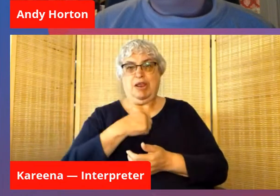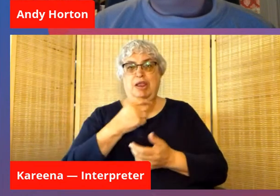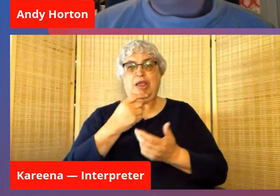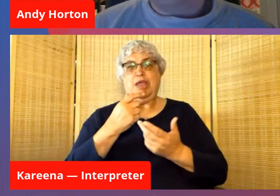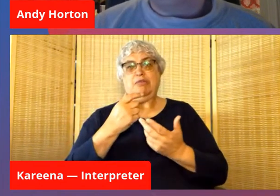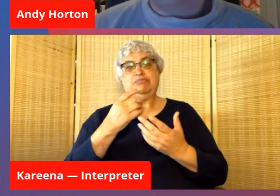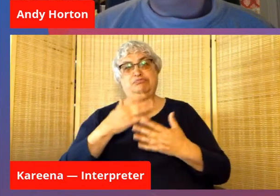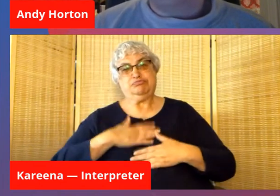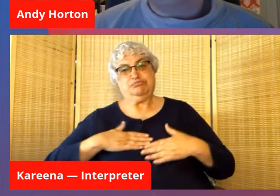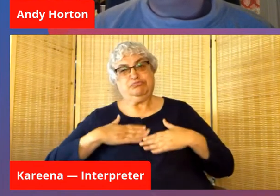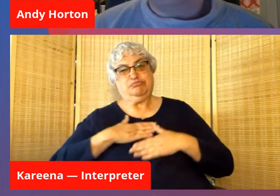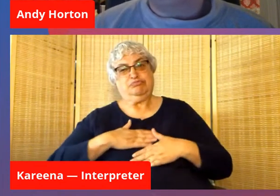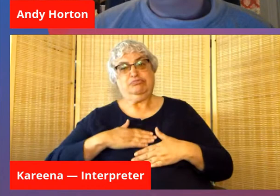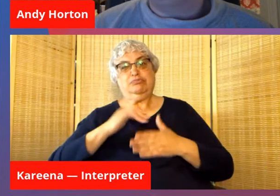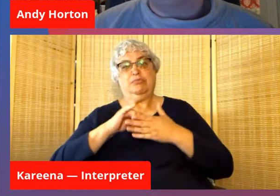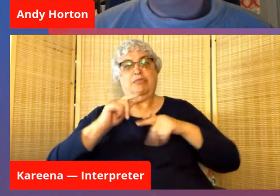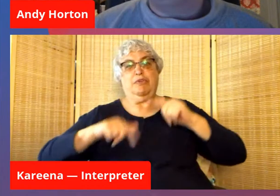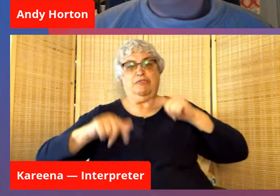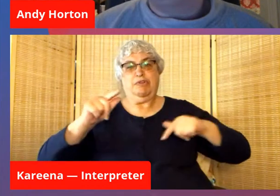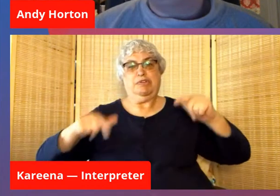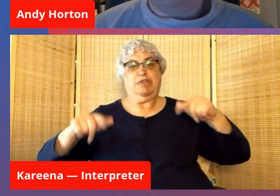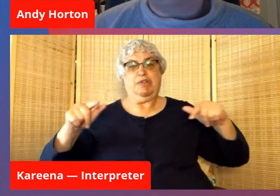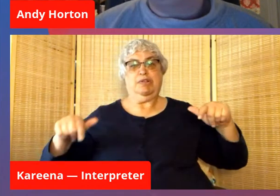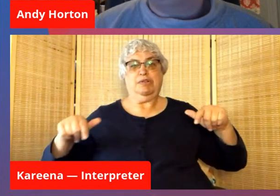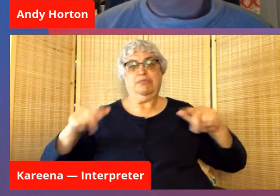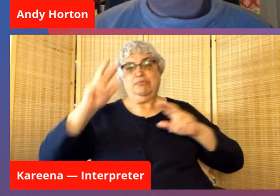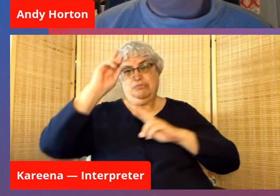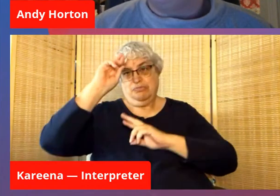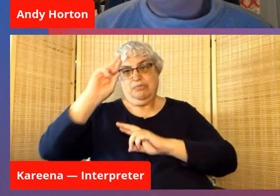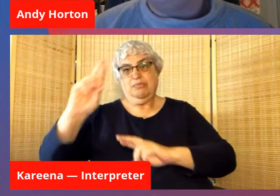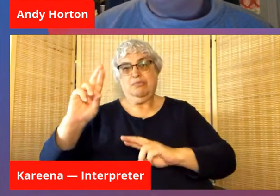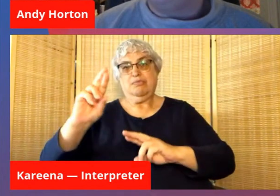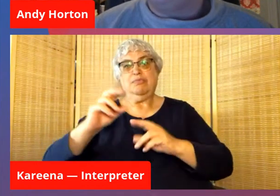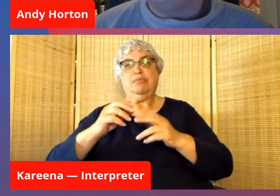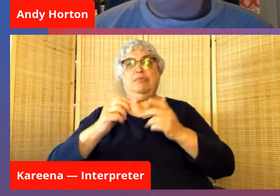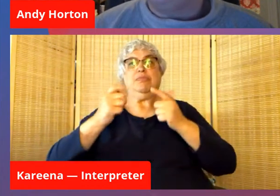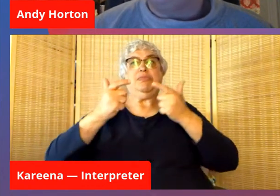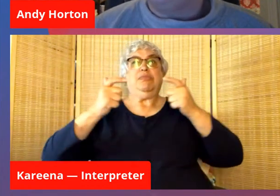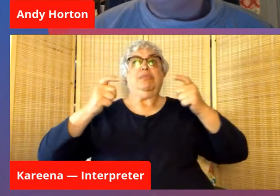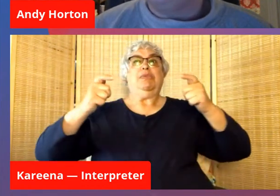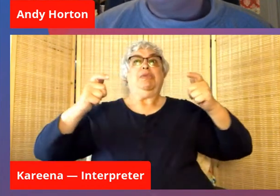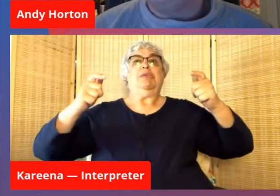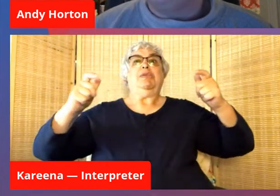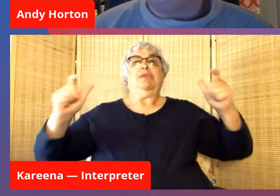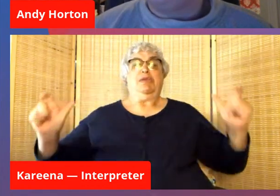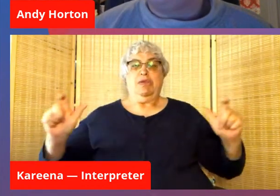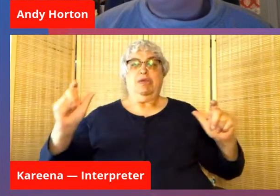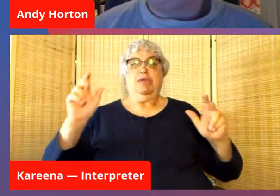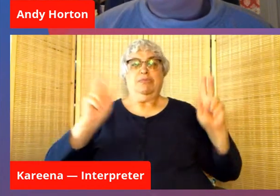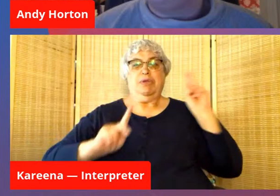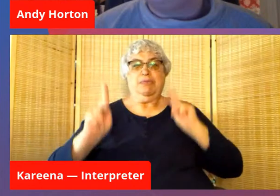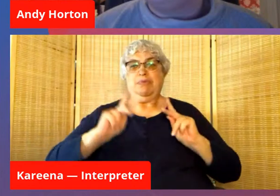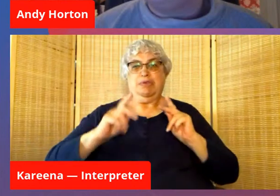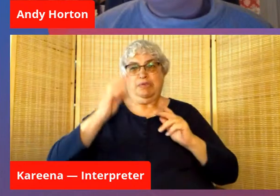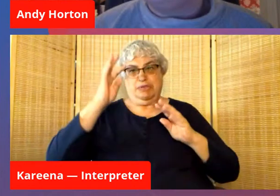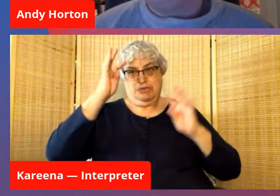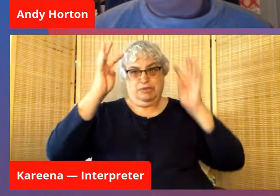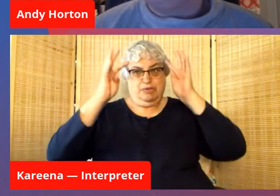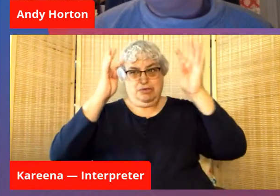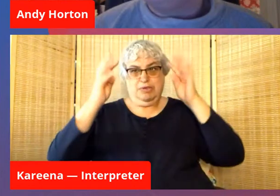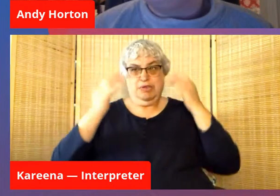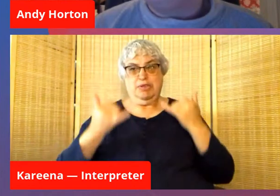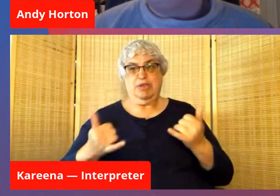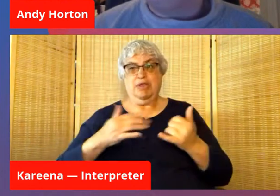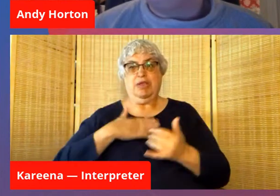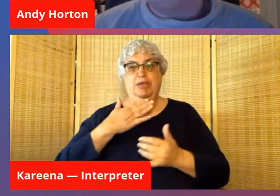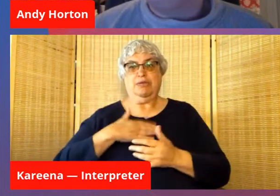widely. That diversity is a tribute to the expansiveness of human imagination. Thank you, and now I'm happy